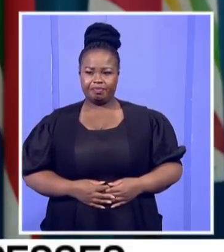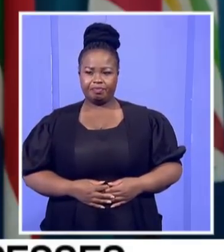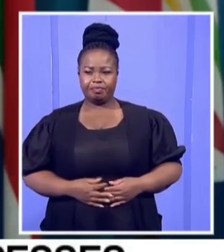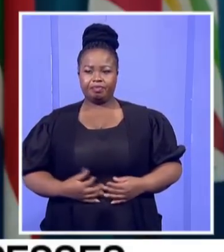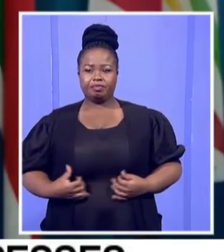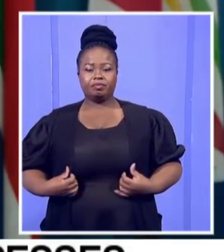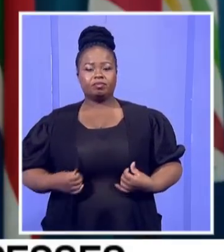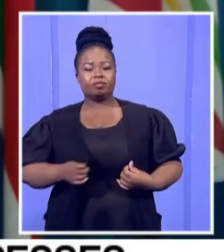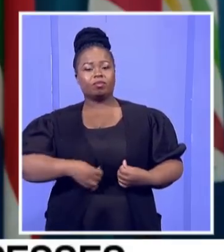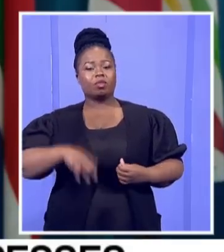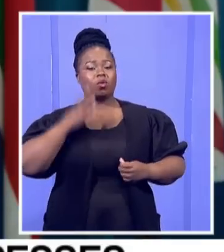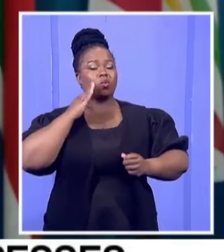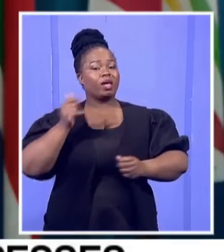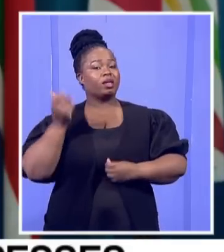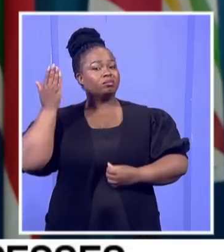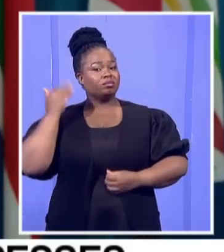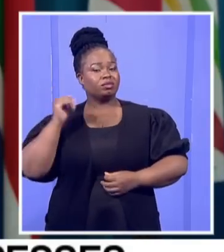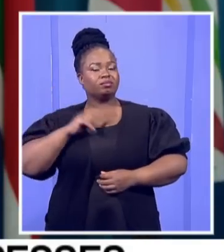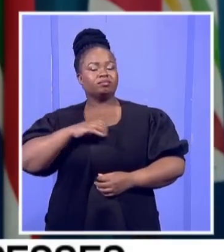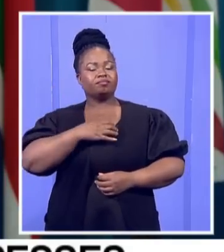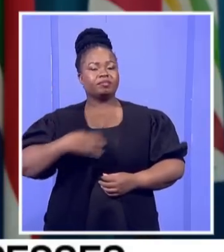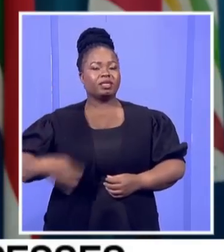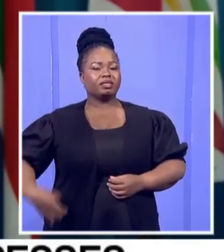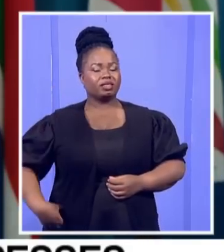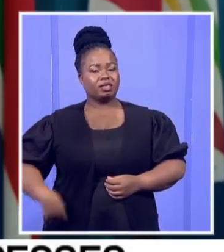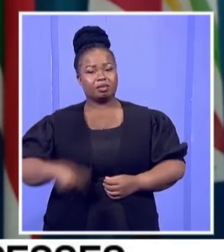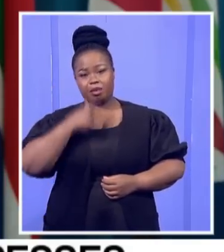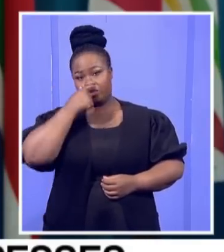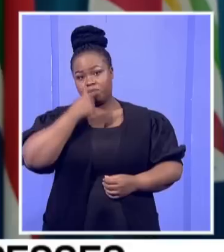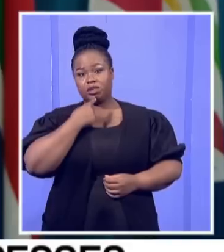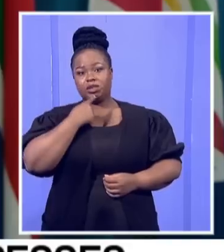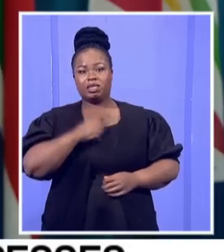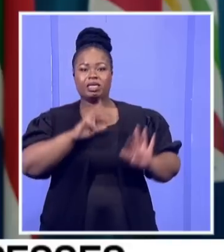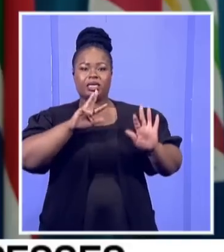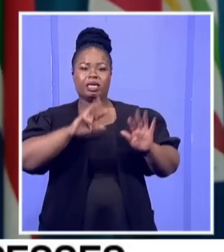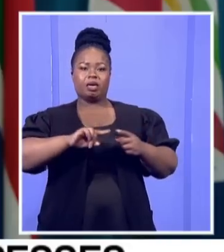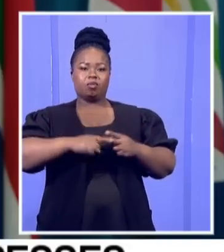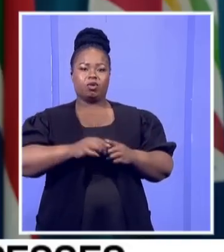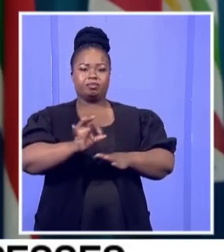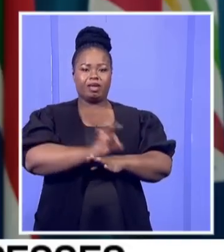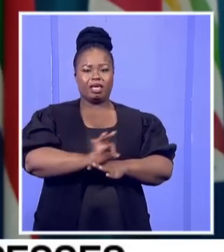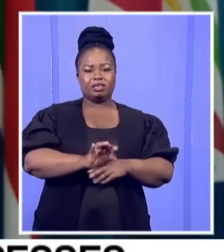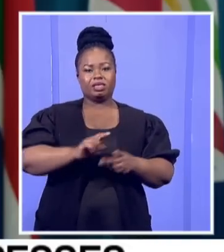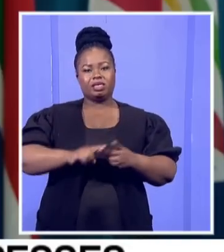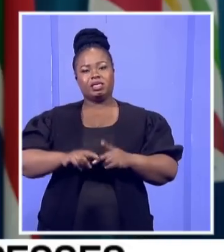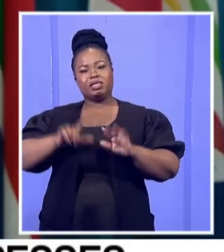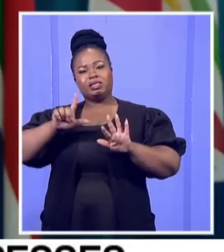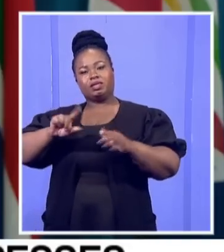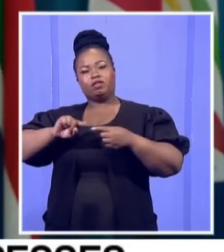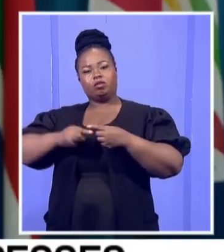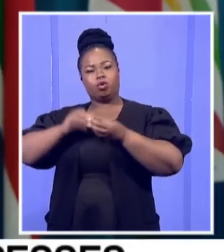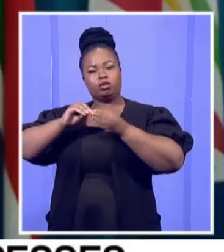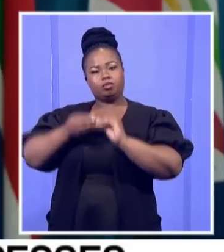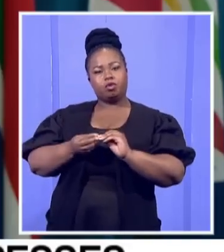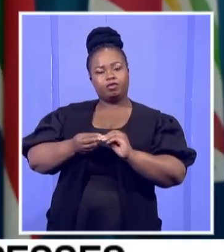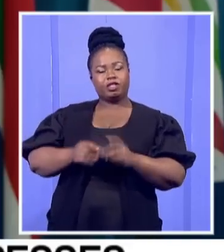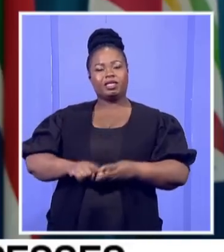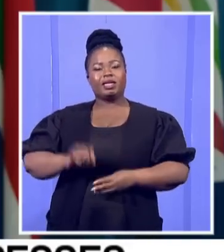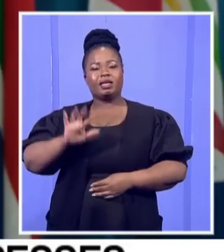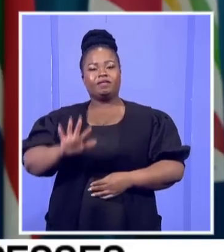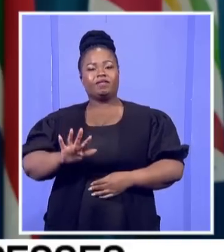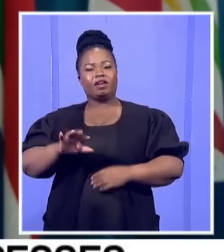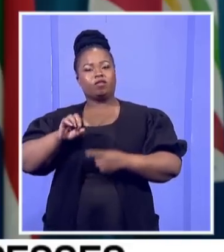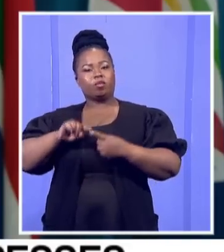During his term as President, we've been told about 9-point plans and 7-point reforms and now the latest 5-point